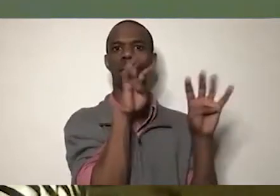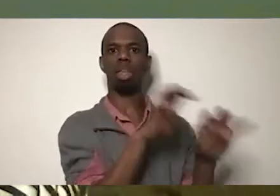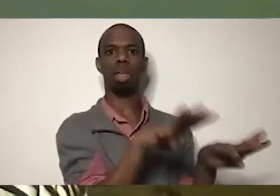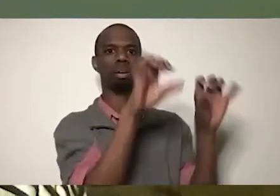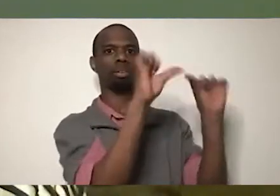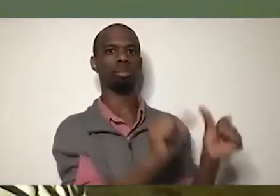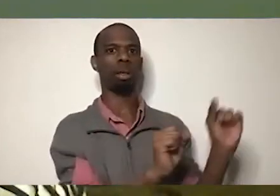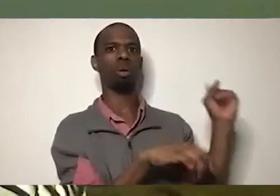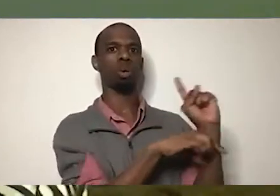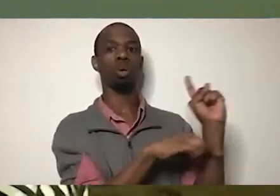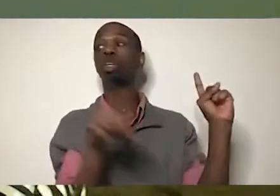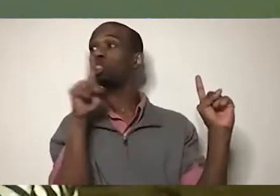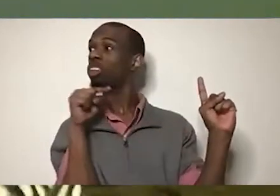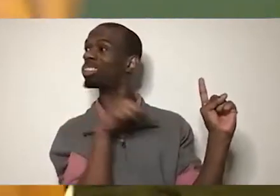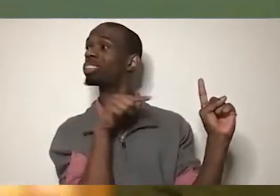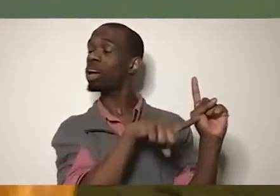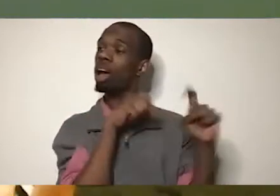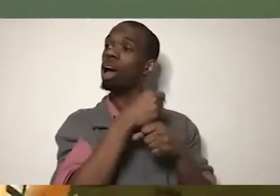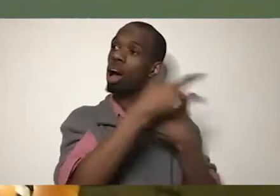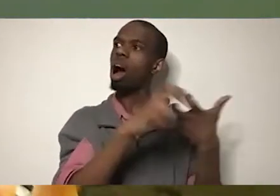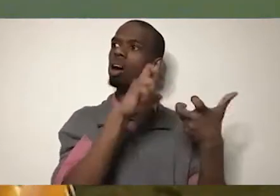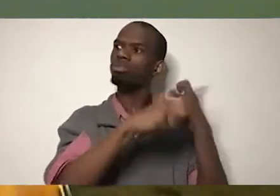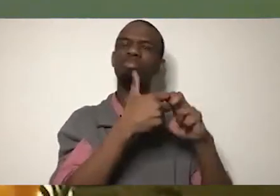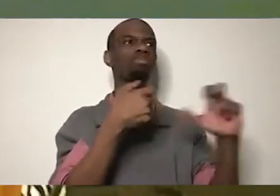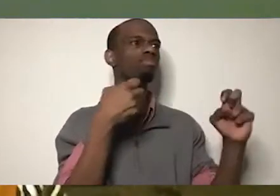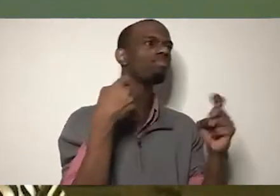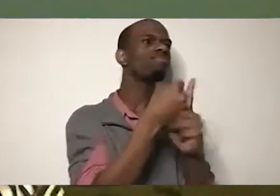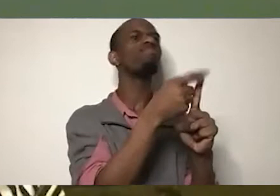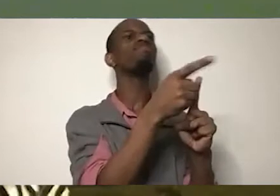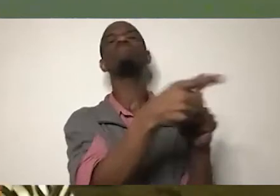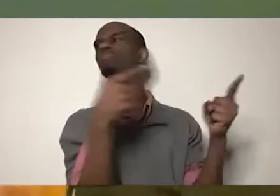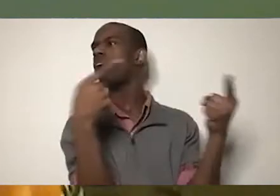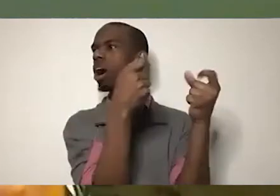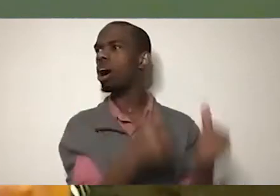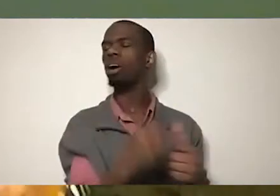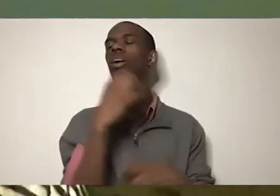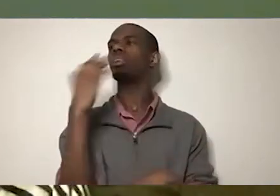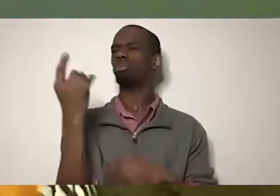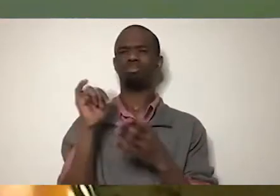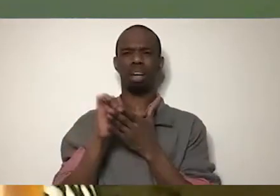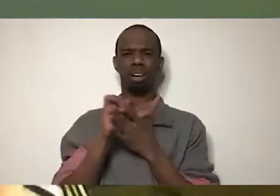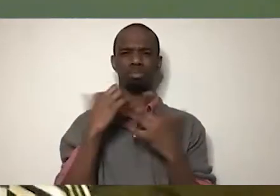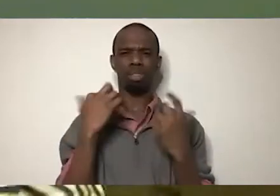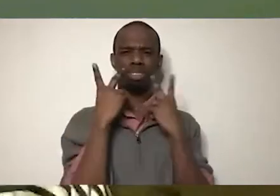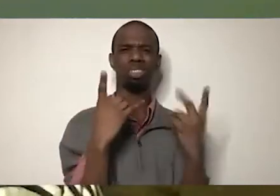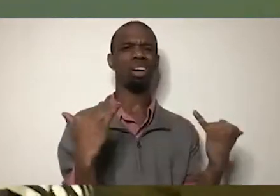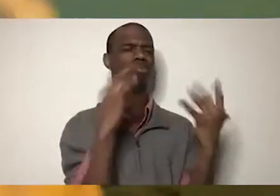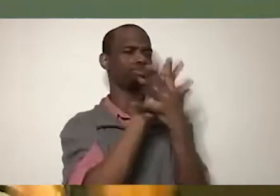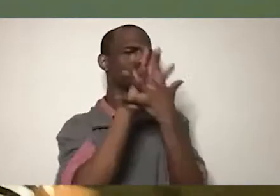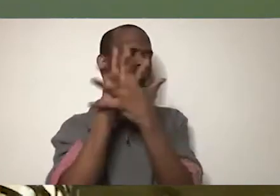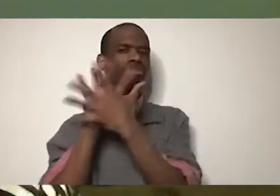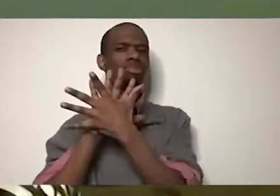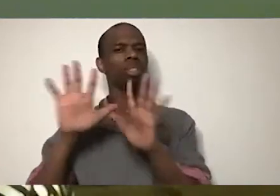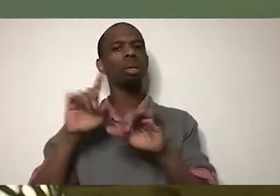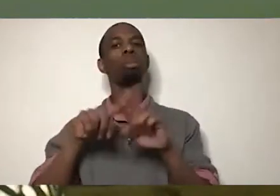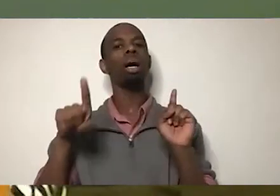these harms? But let's pretend for a moment that we don't have to spend so much time convincing people that